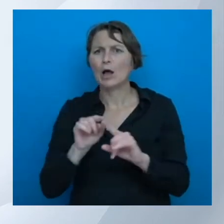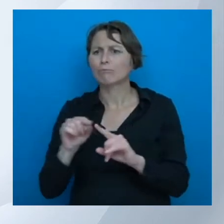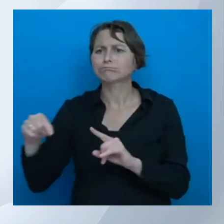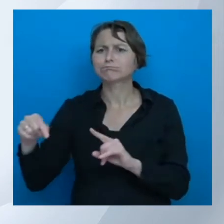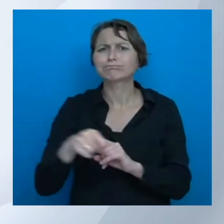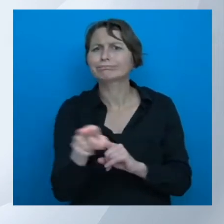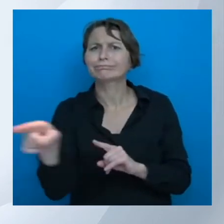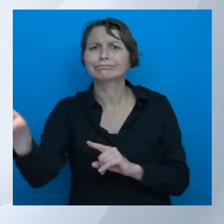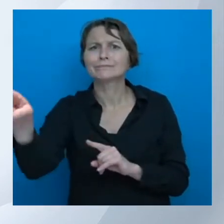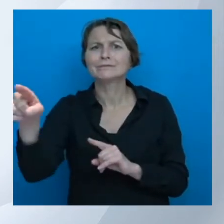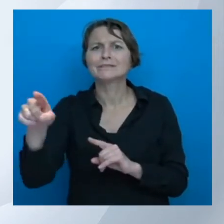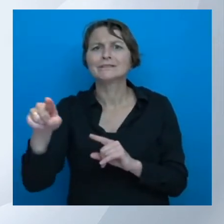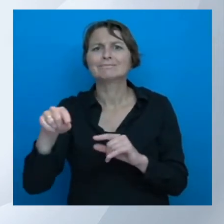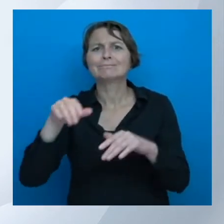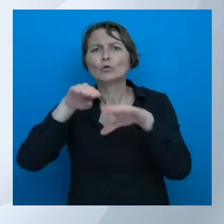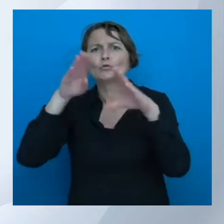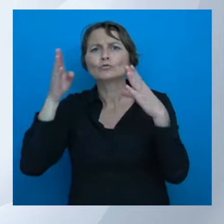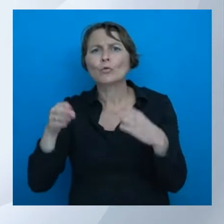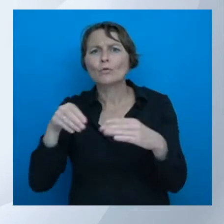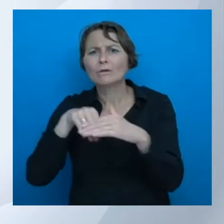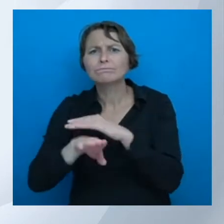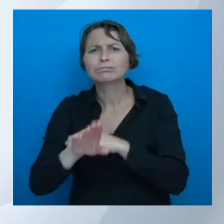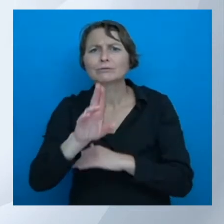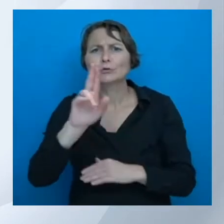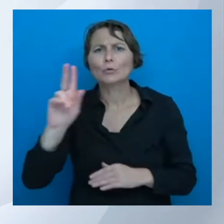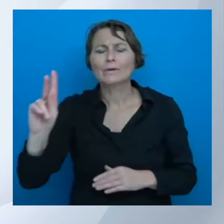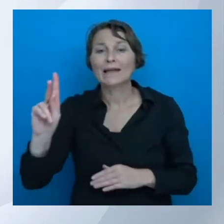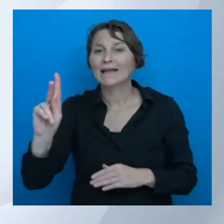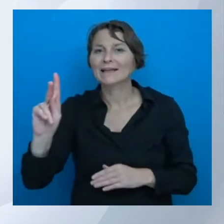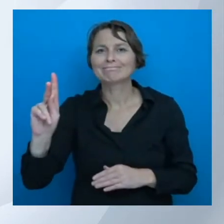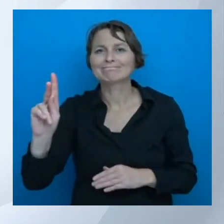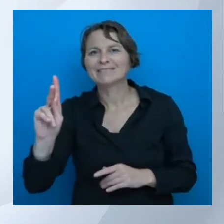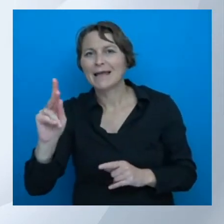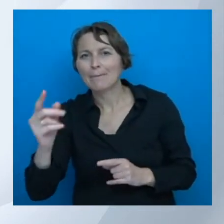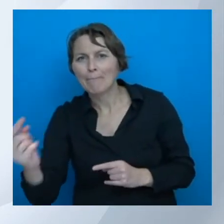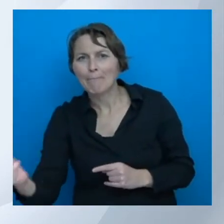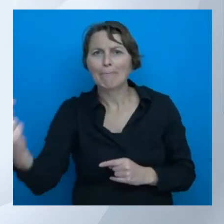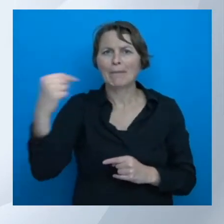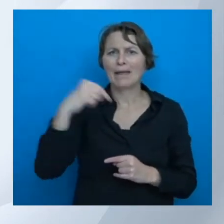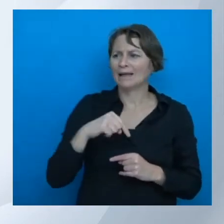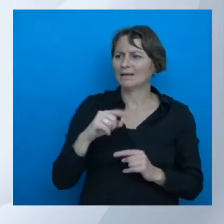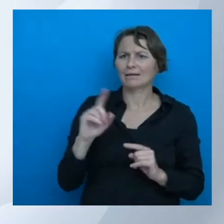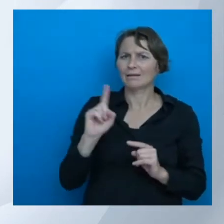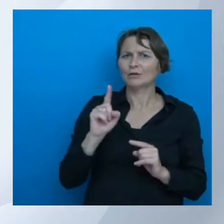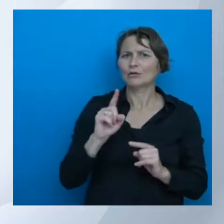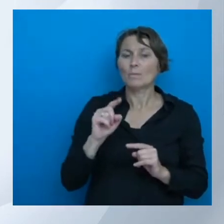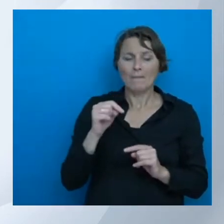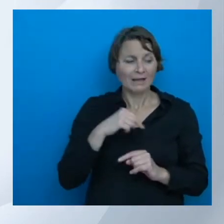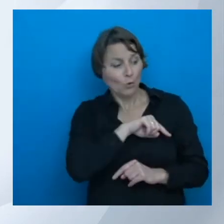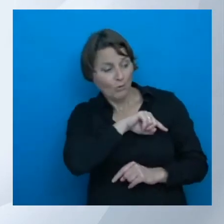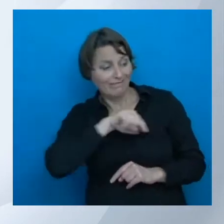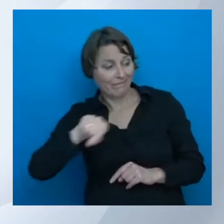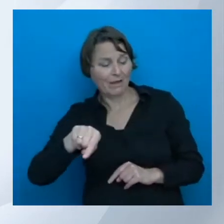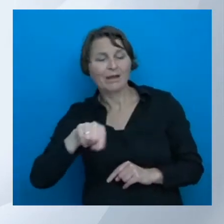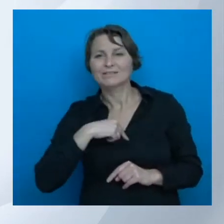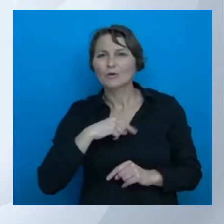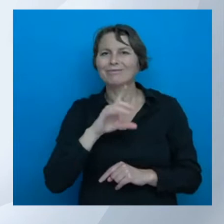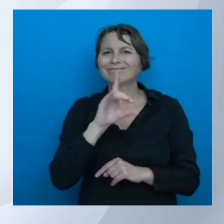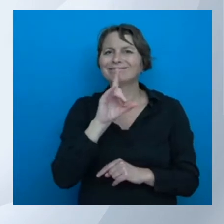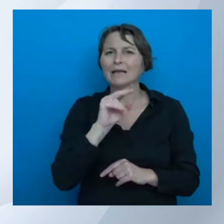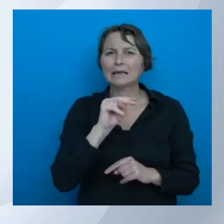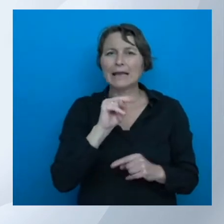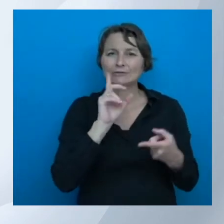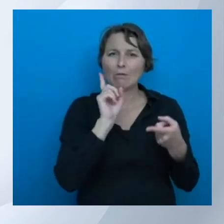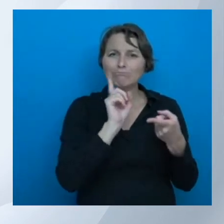UK. That posts back to the user effectively and says, you need to go here. And it does all of the DNS lookups